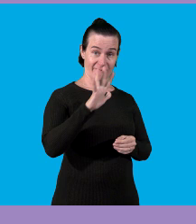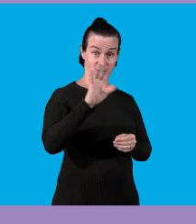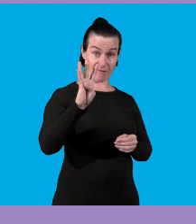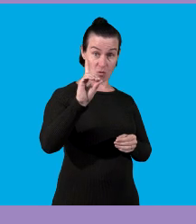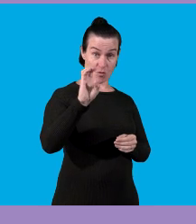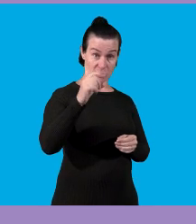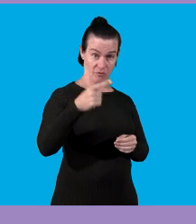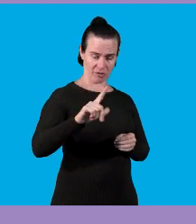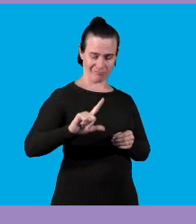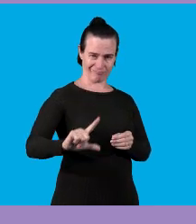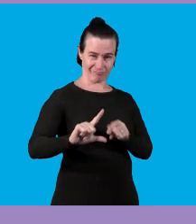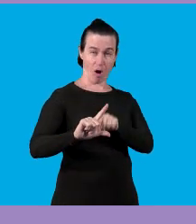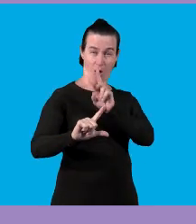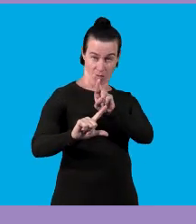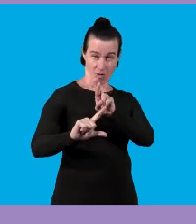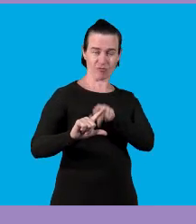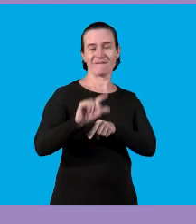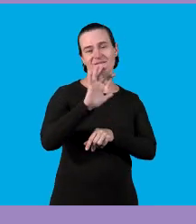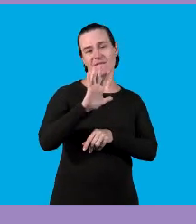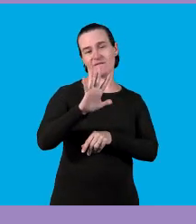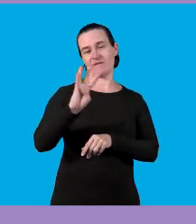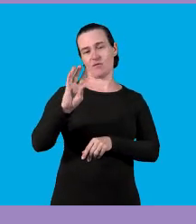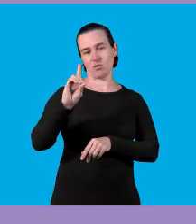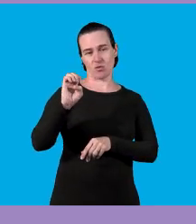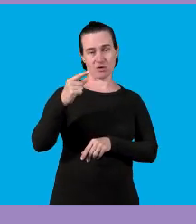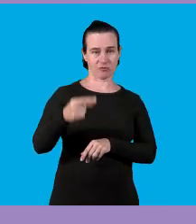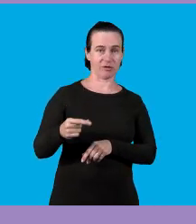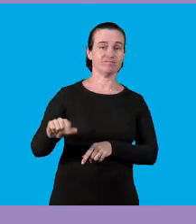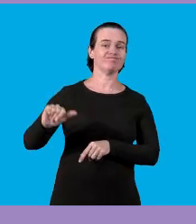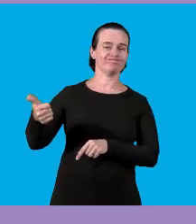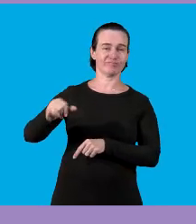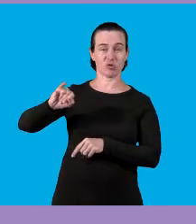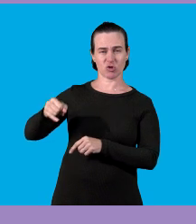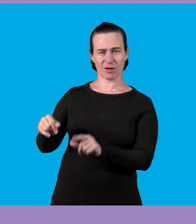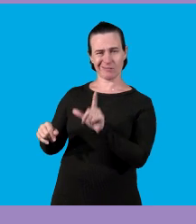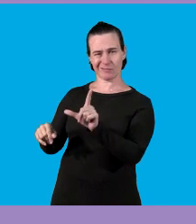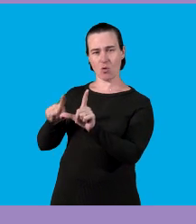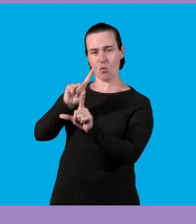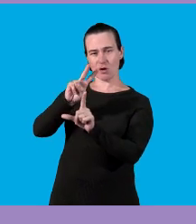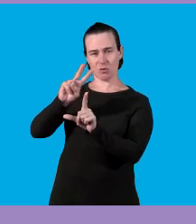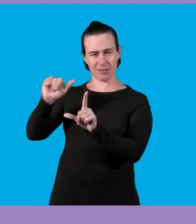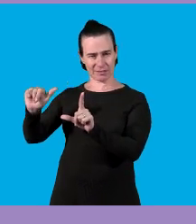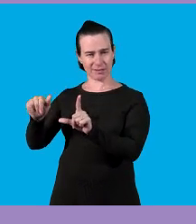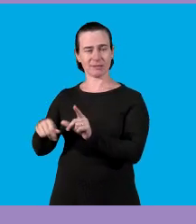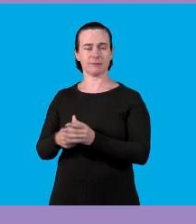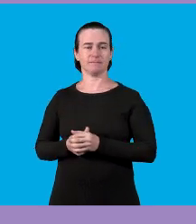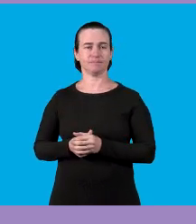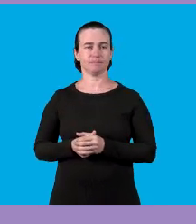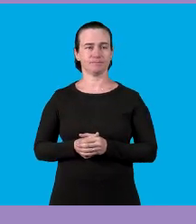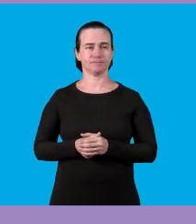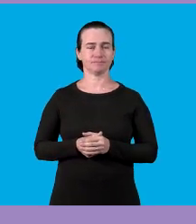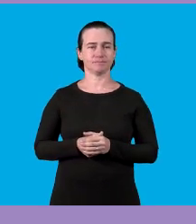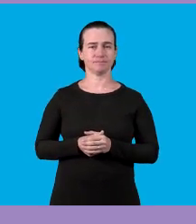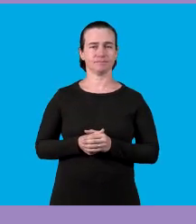54 and an angle of 126. And I look at the fact that if it is a rhombus, that means the